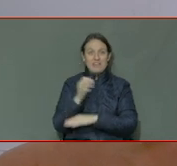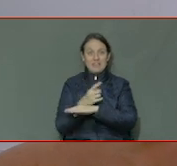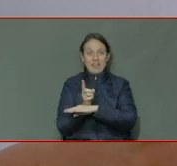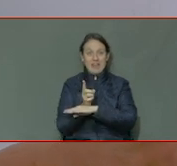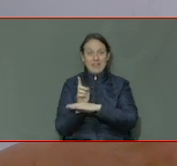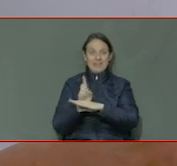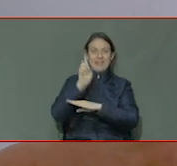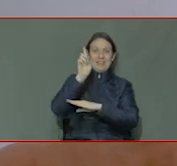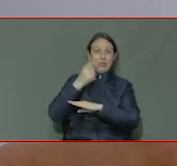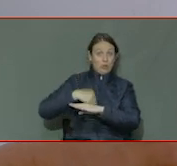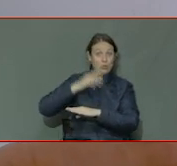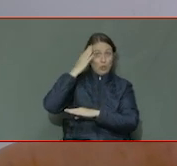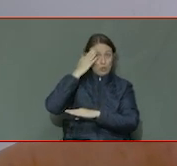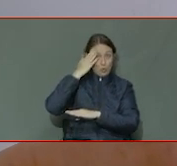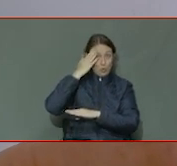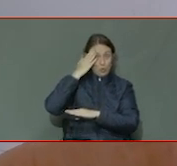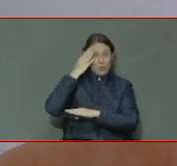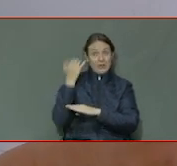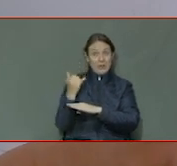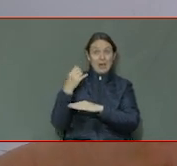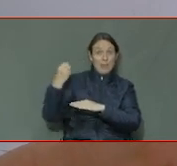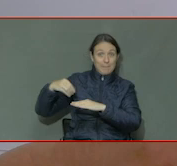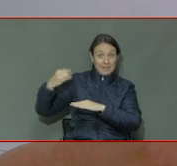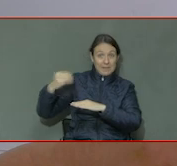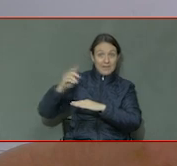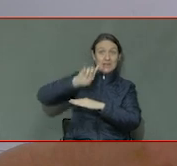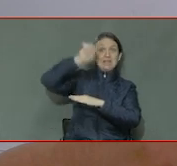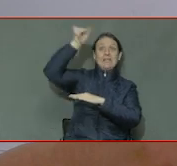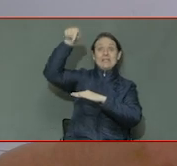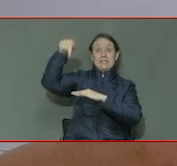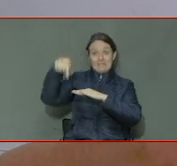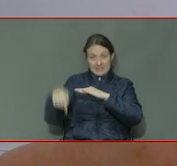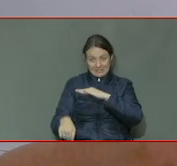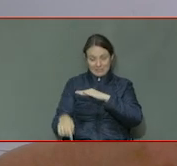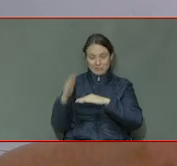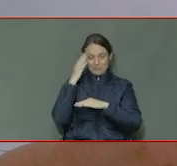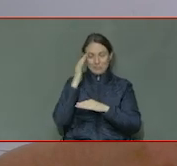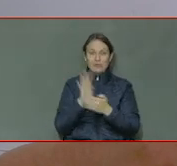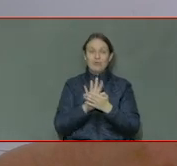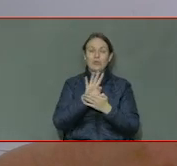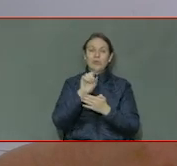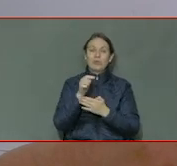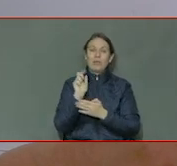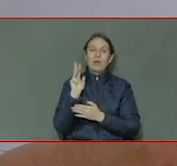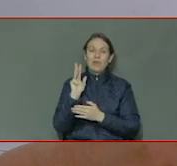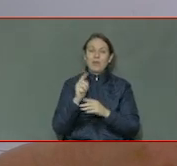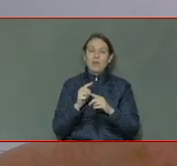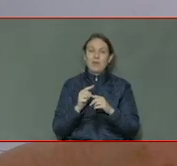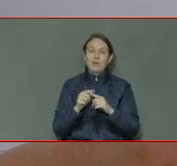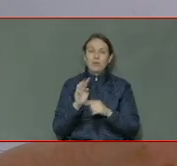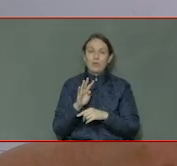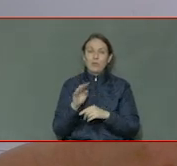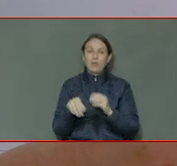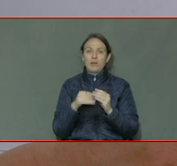my way down. I don't know where, but on my way down. Okay, 14,99 times 4 plus a